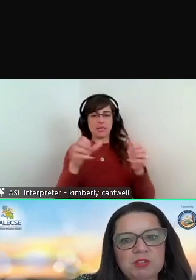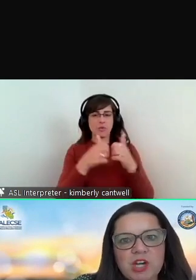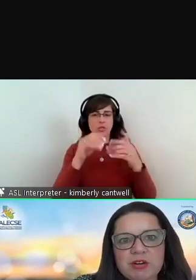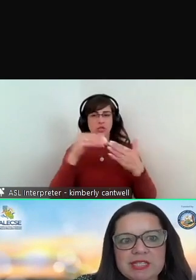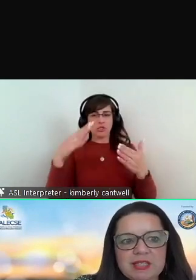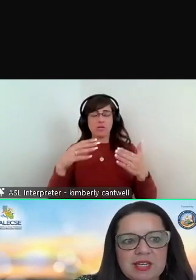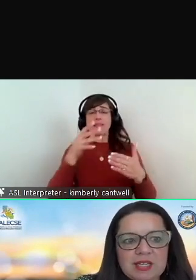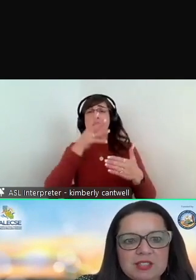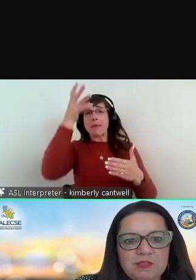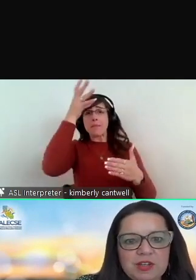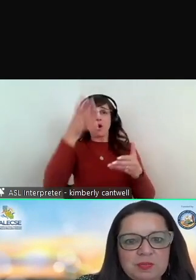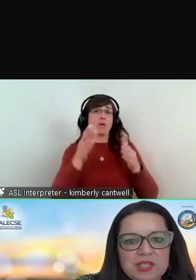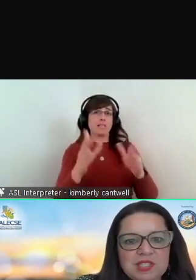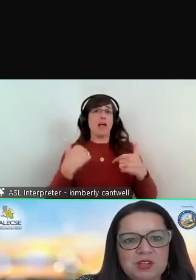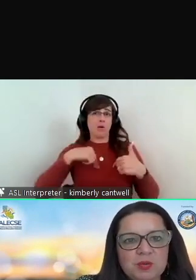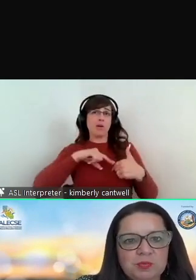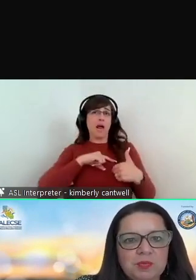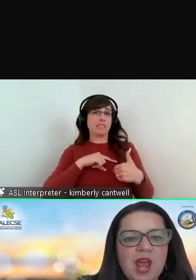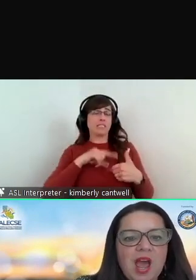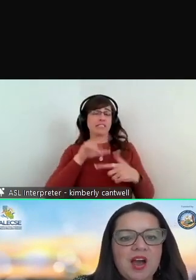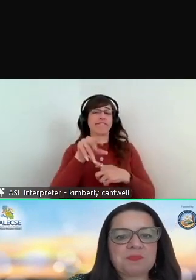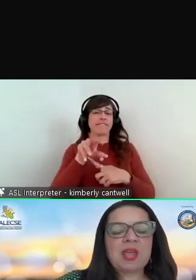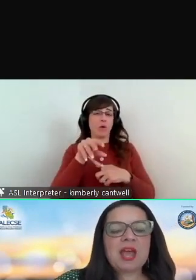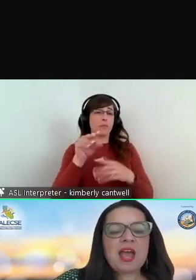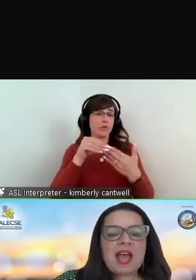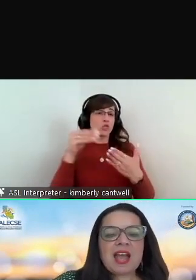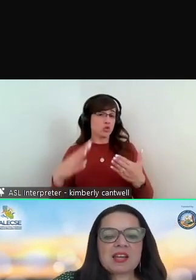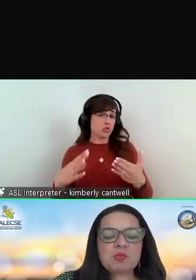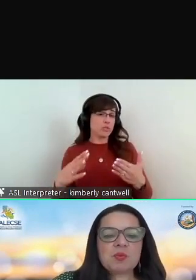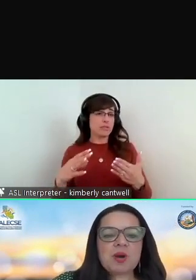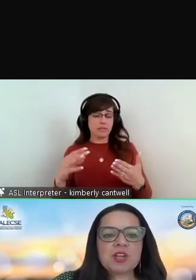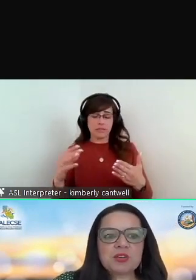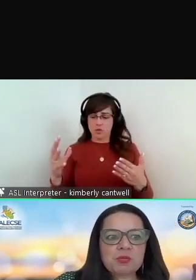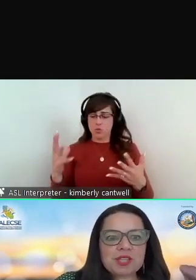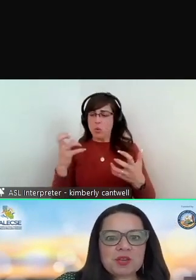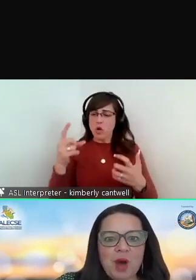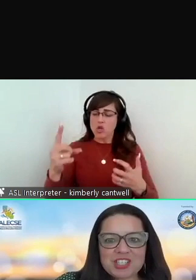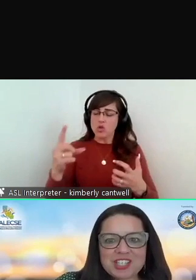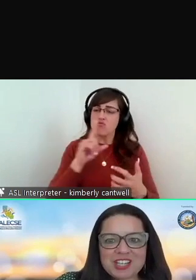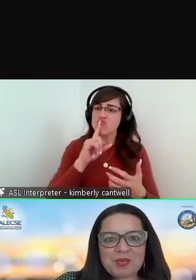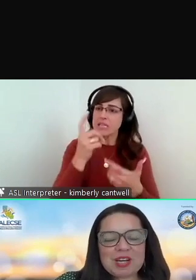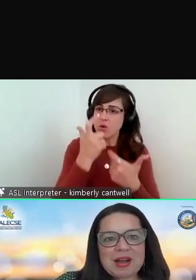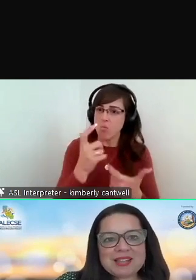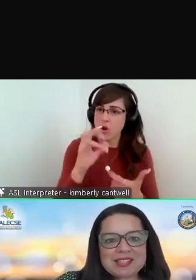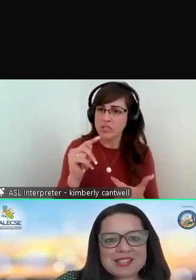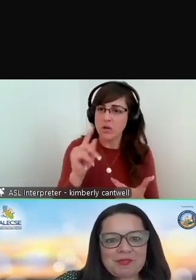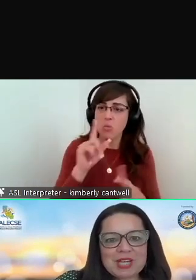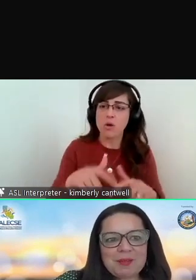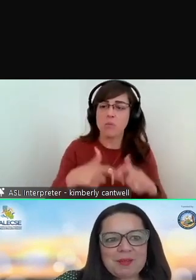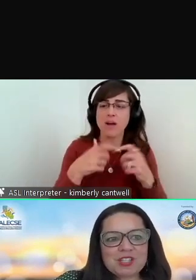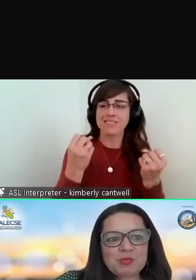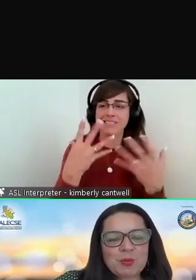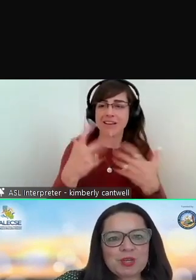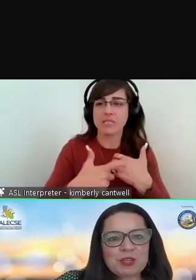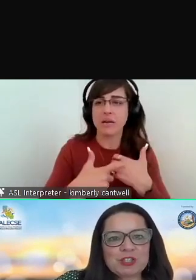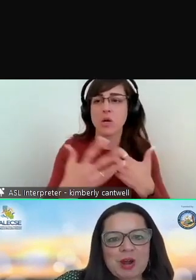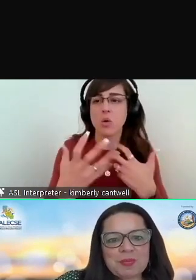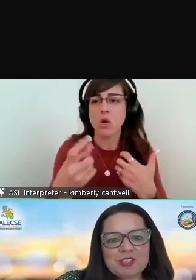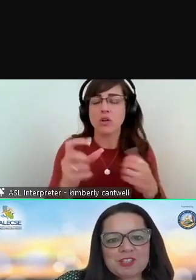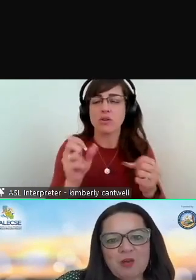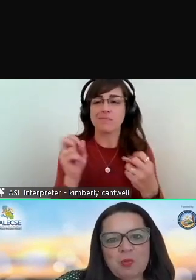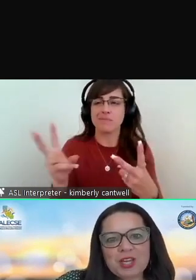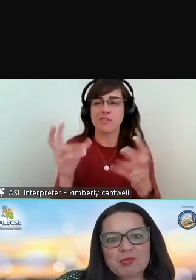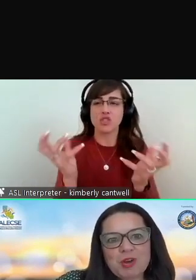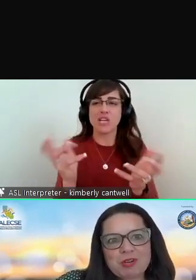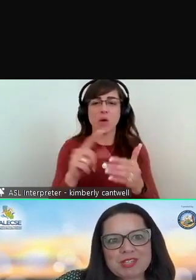was so generous in letting us film the student. And we want you to really watch it. We're going to pause it several times, and we want you to drop